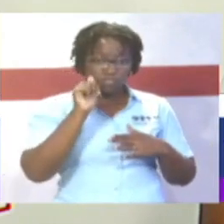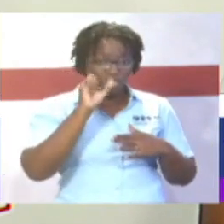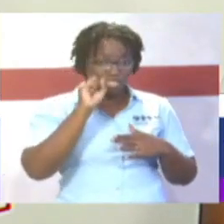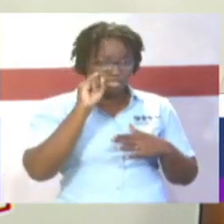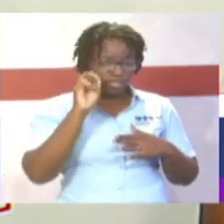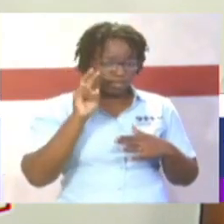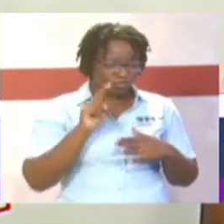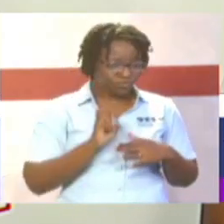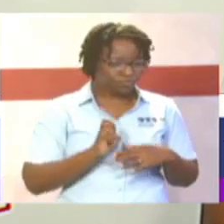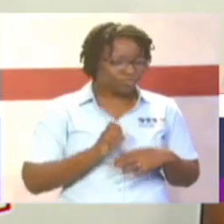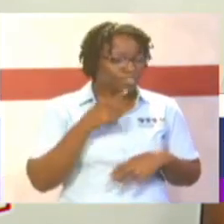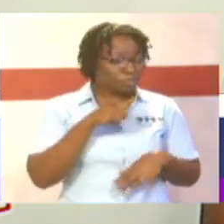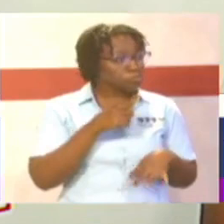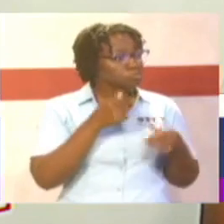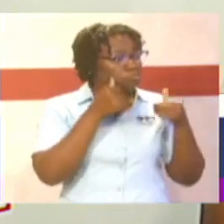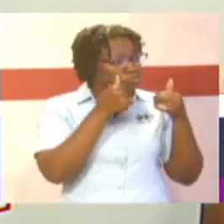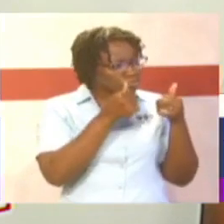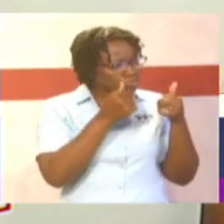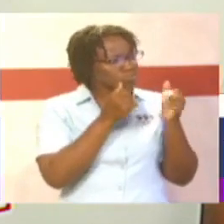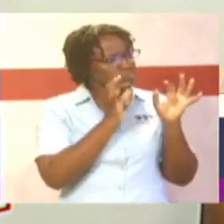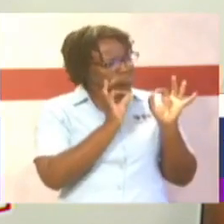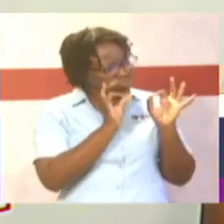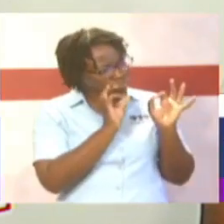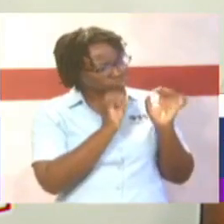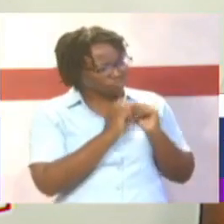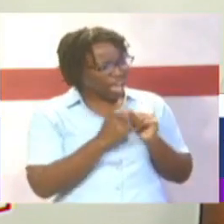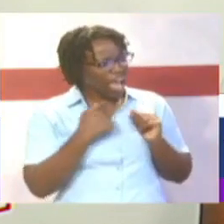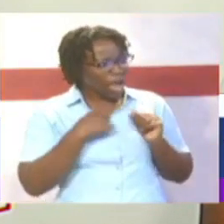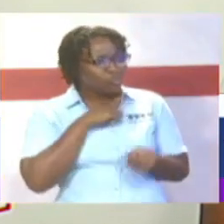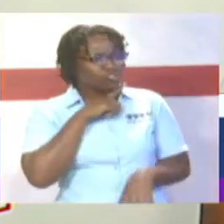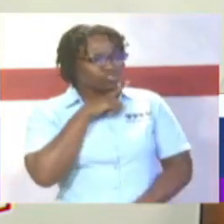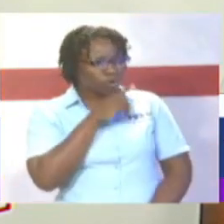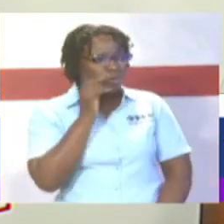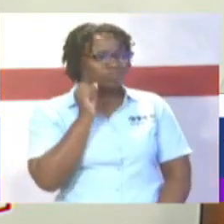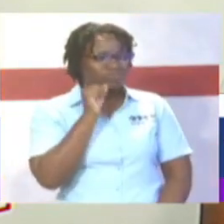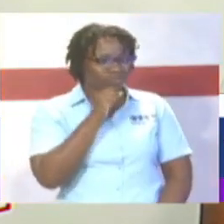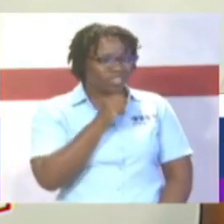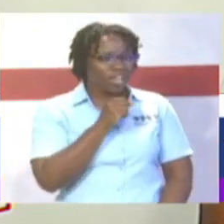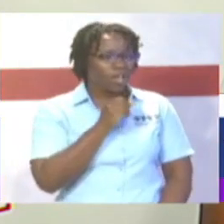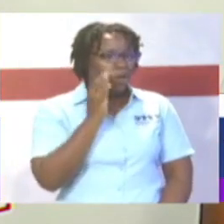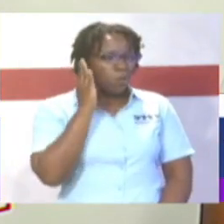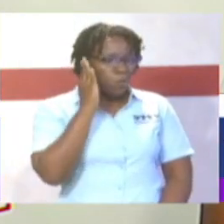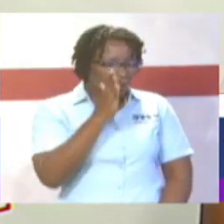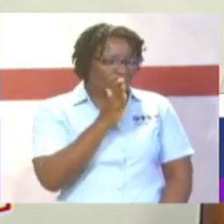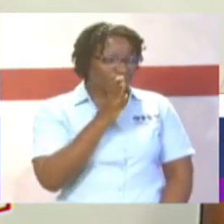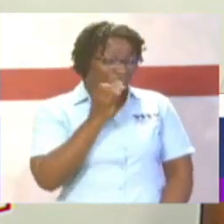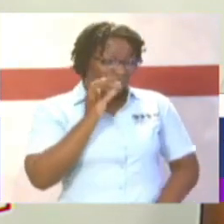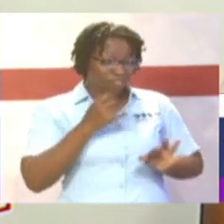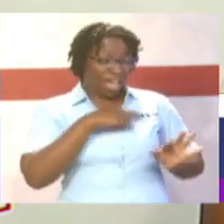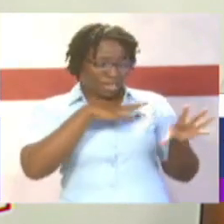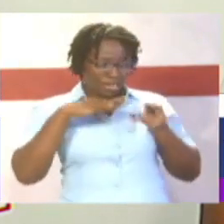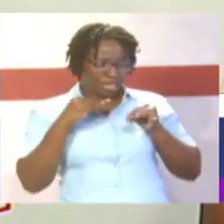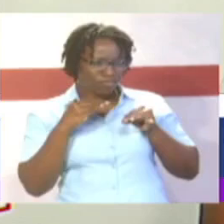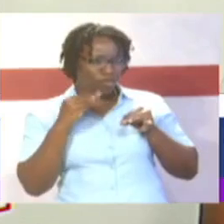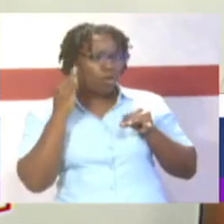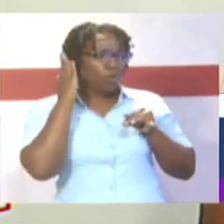well. He was one patient that I was certain would be able to leave ICU and return to his